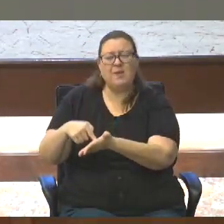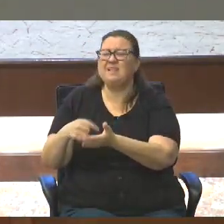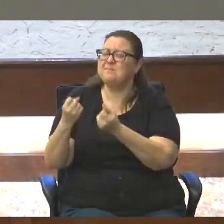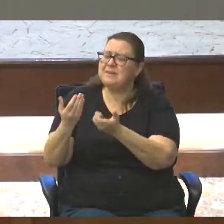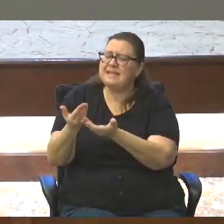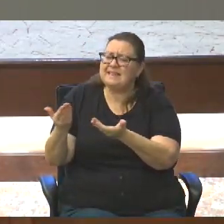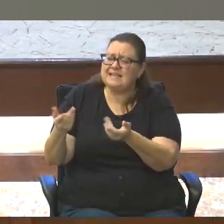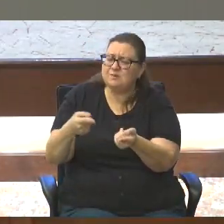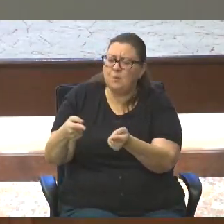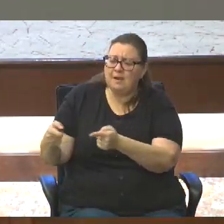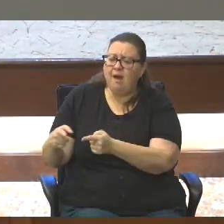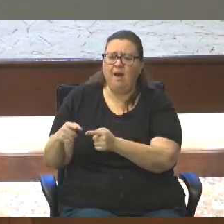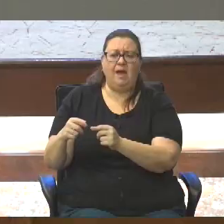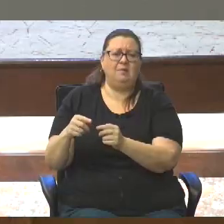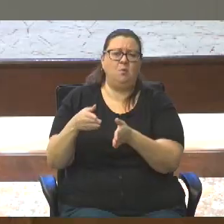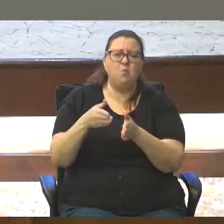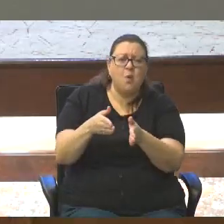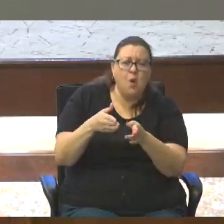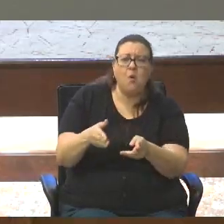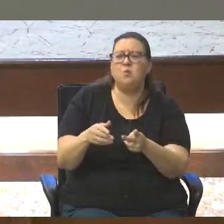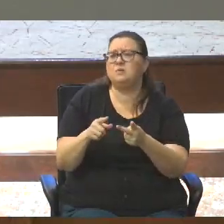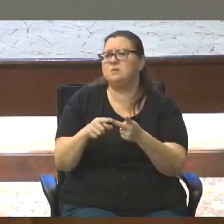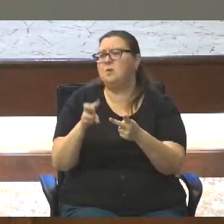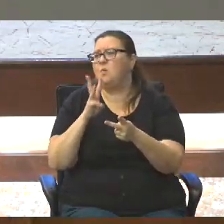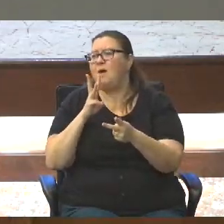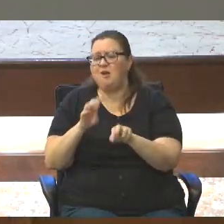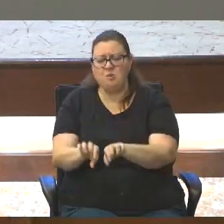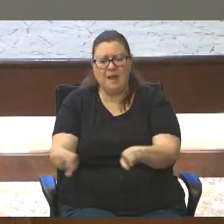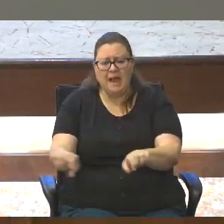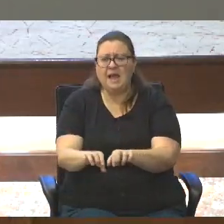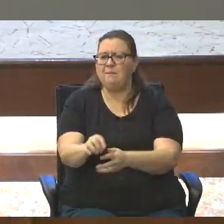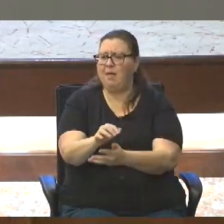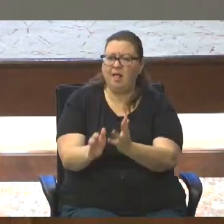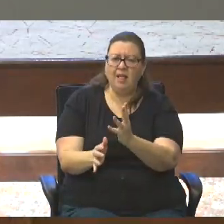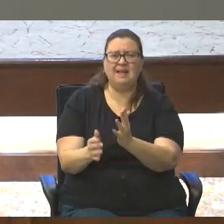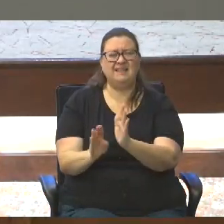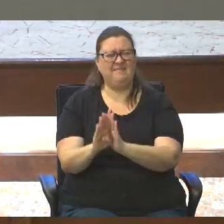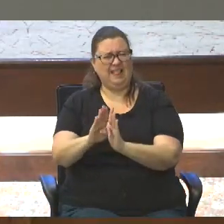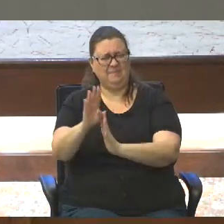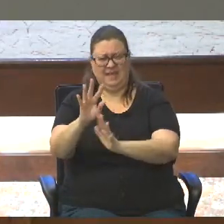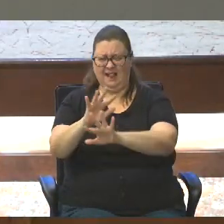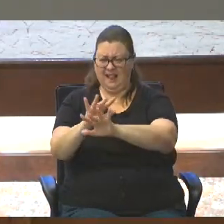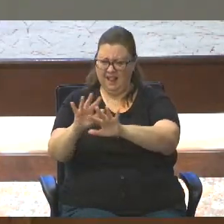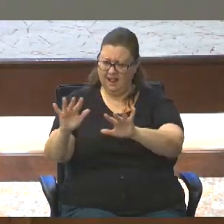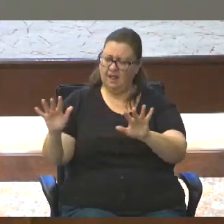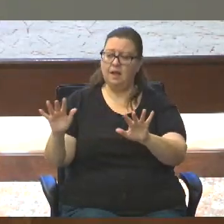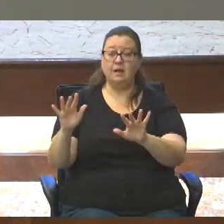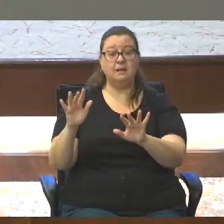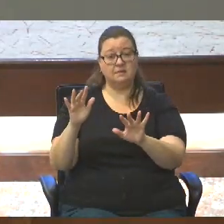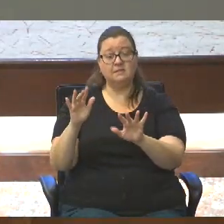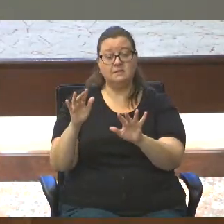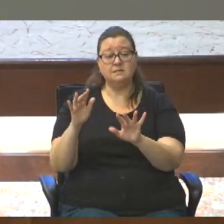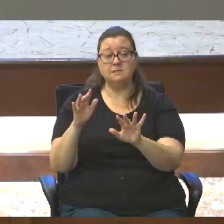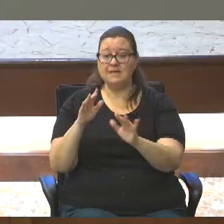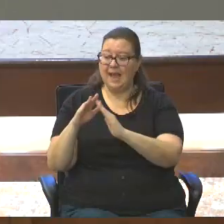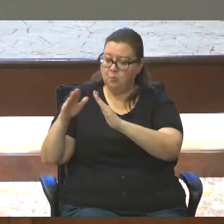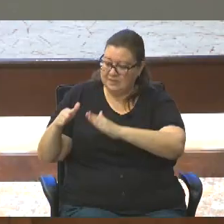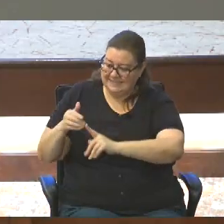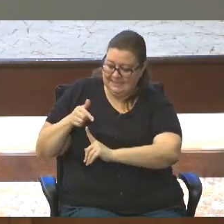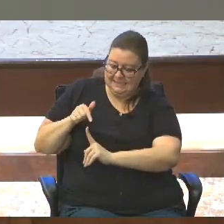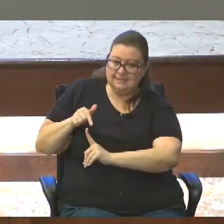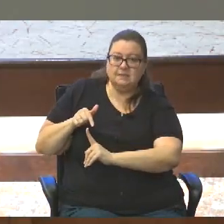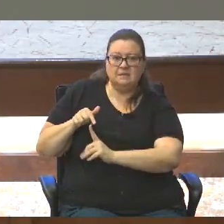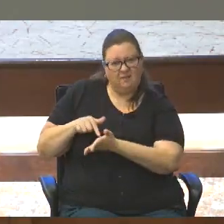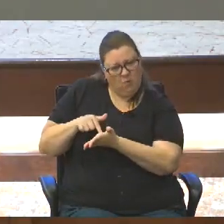and roads and water lines and economic development, and we are very intentional about housing in